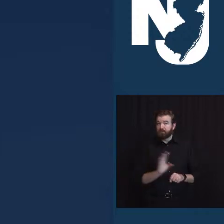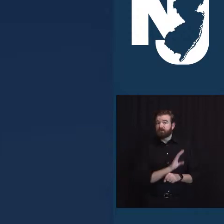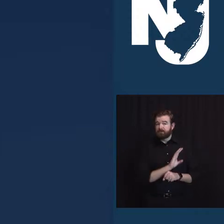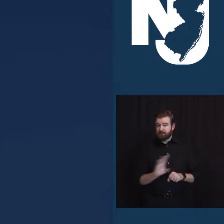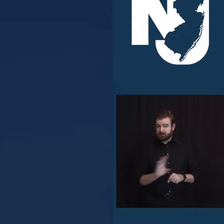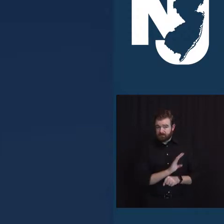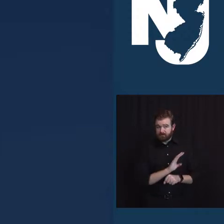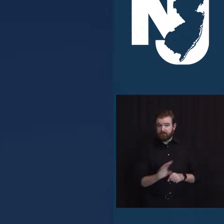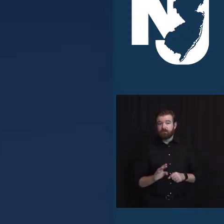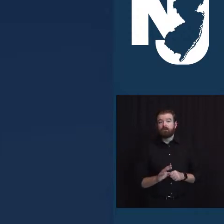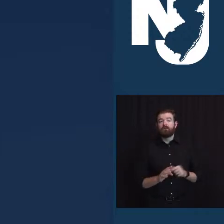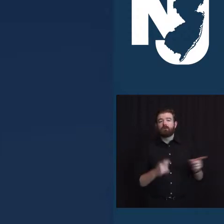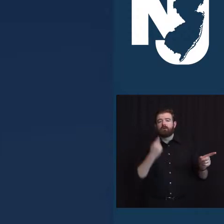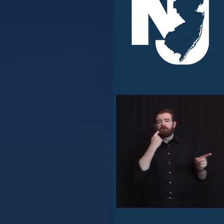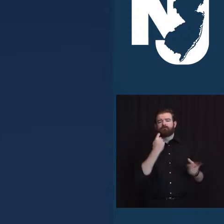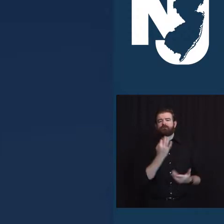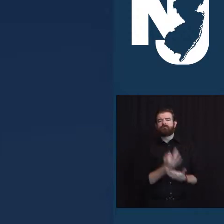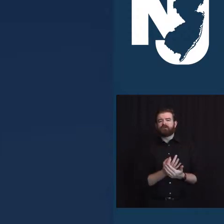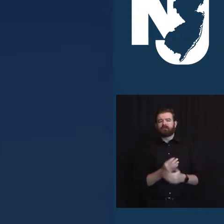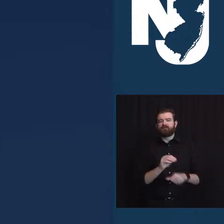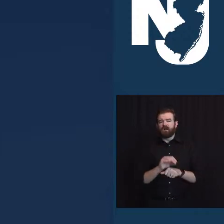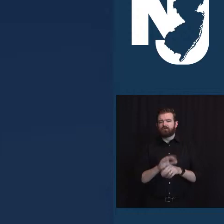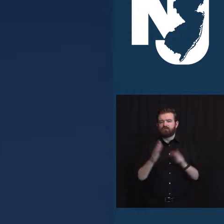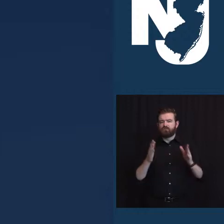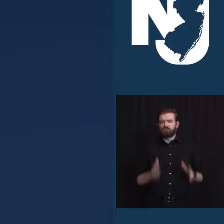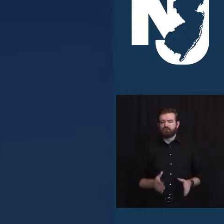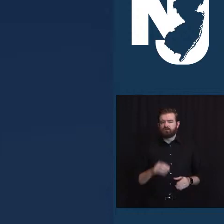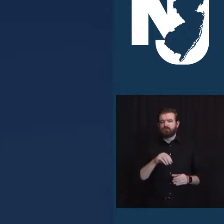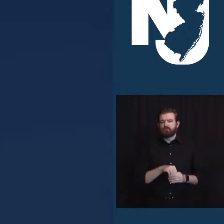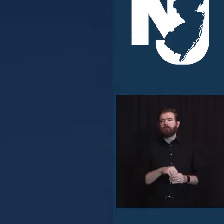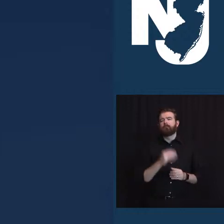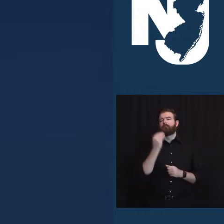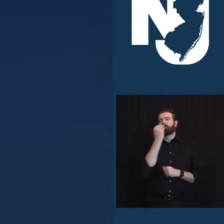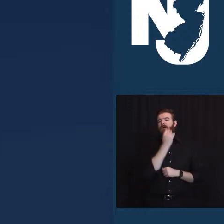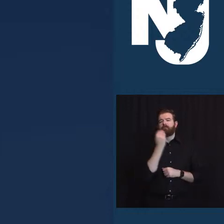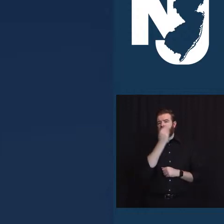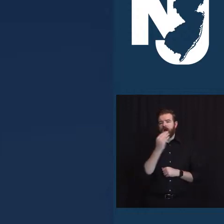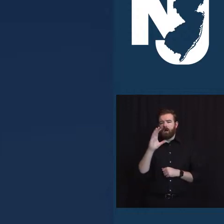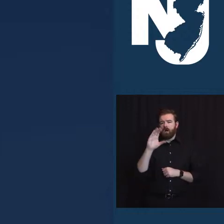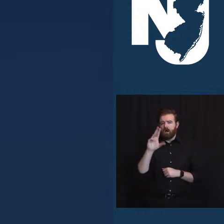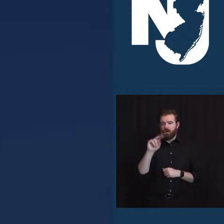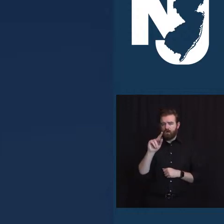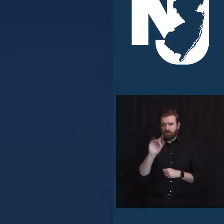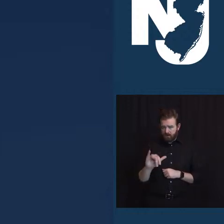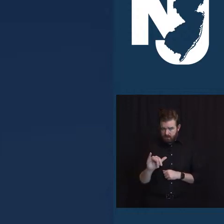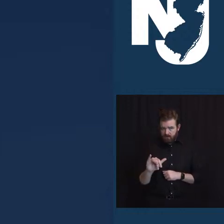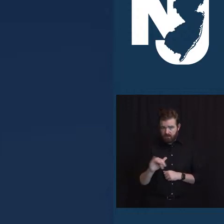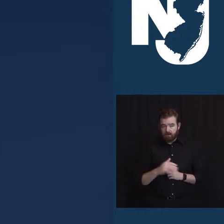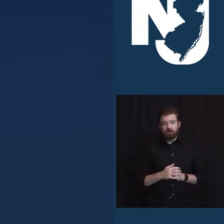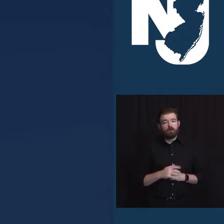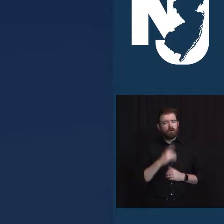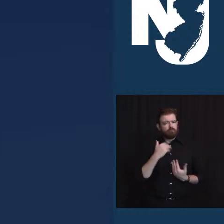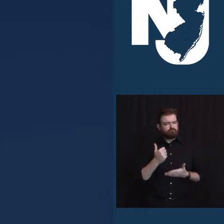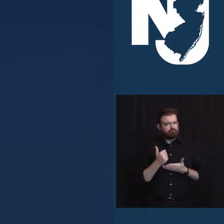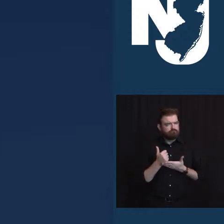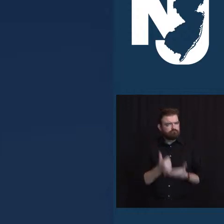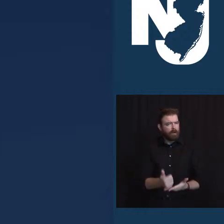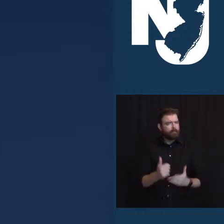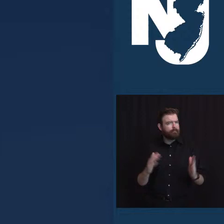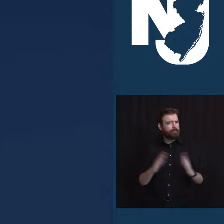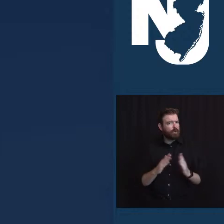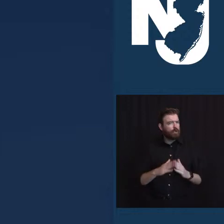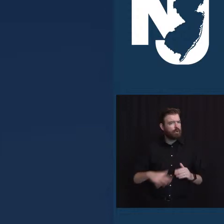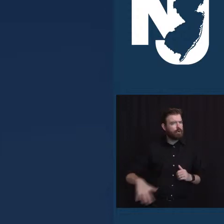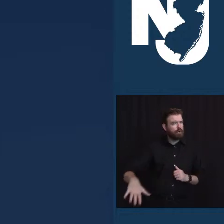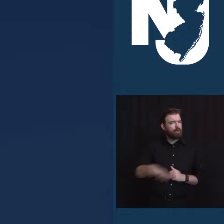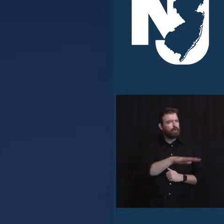a financial advisor in Monmouth County. But it is his community service that will contribute mightily to what will be a